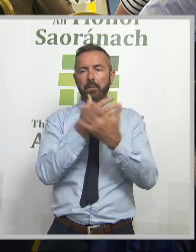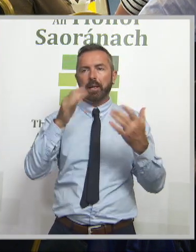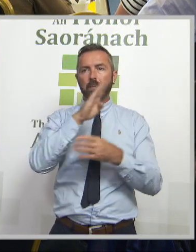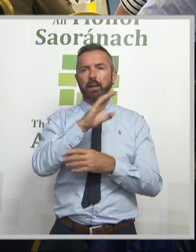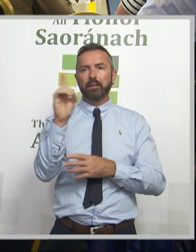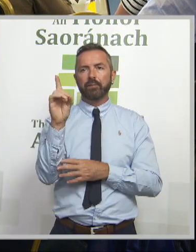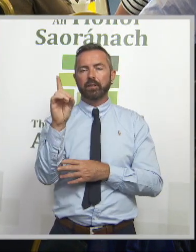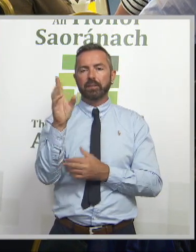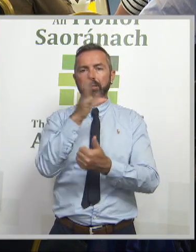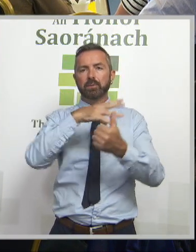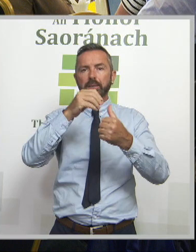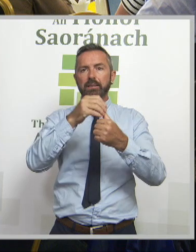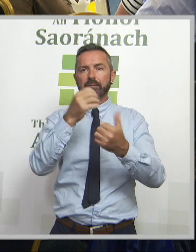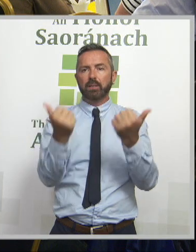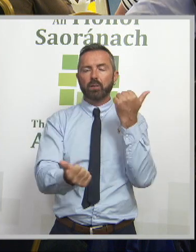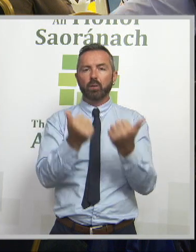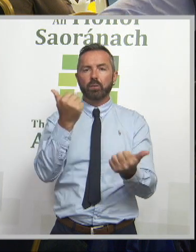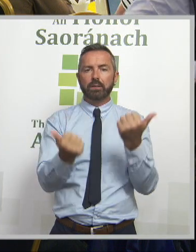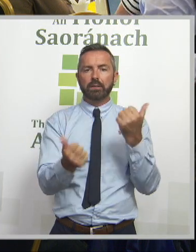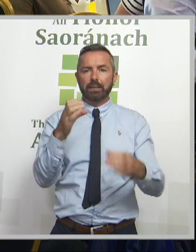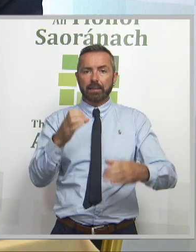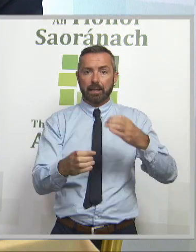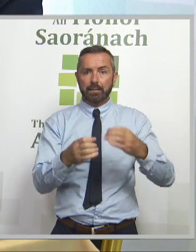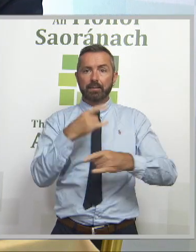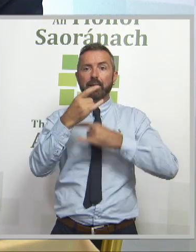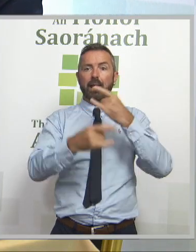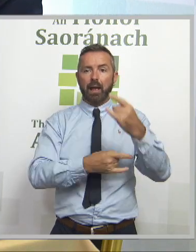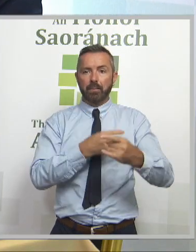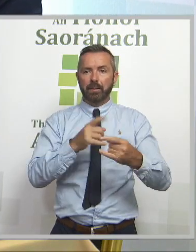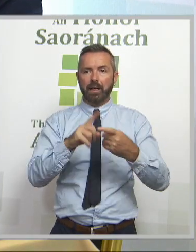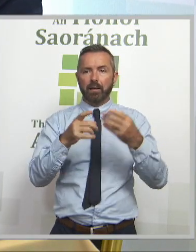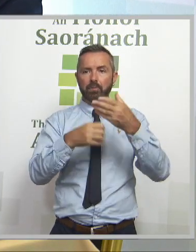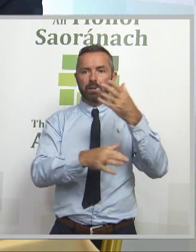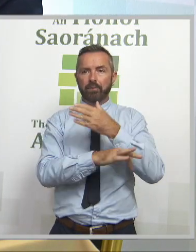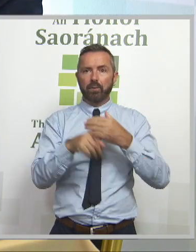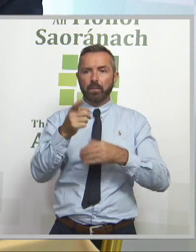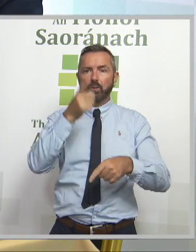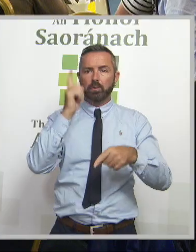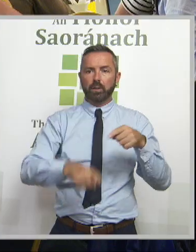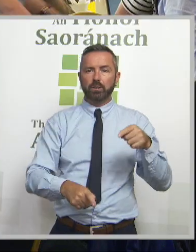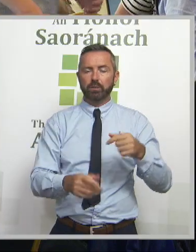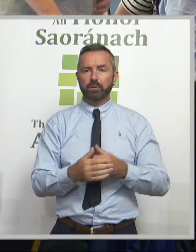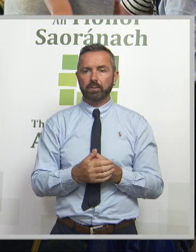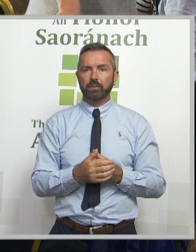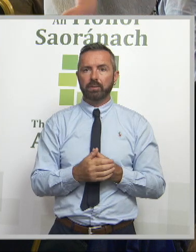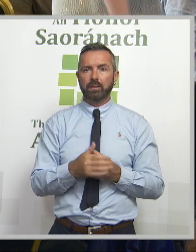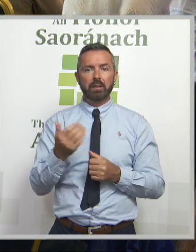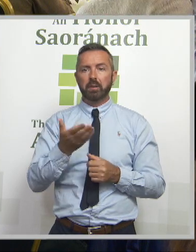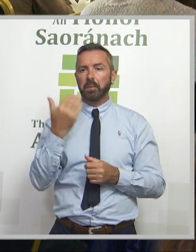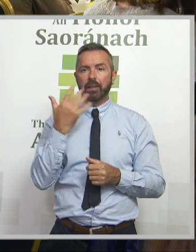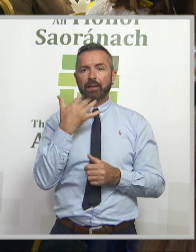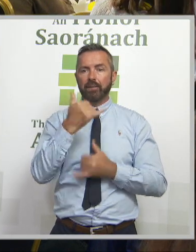biodiversity Pacific court cases were taken and the results from those prosecutions in the last 5